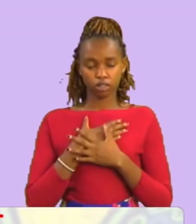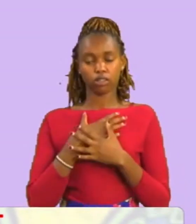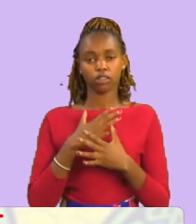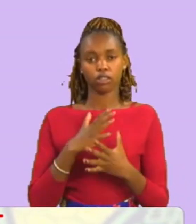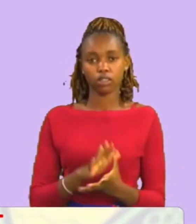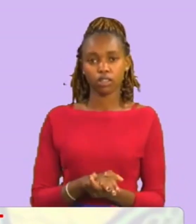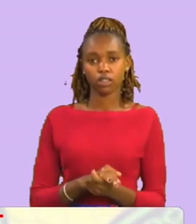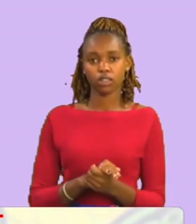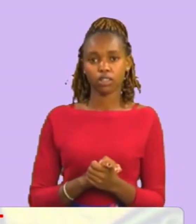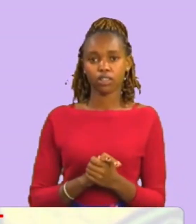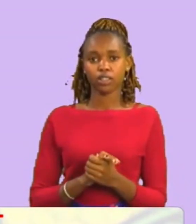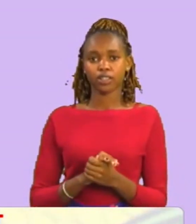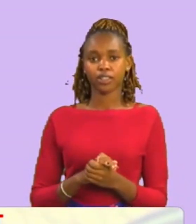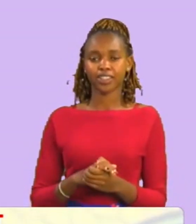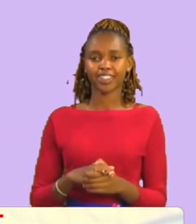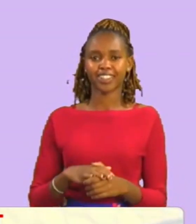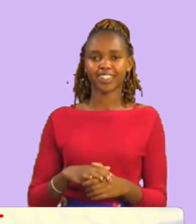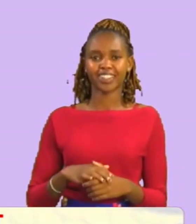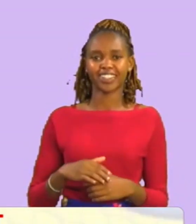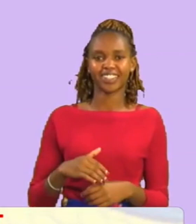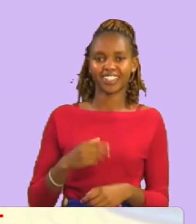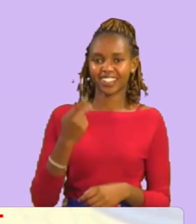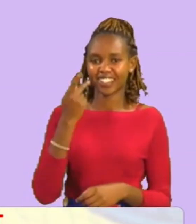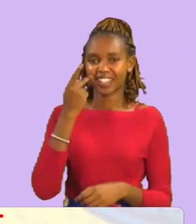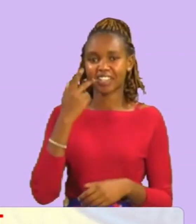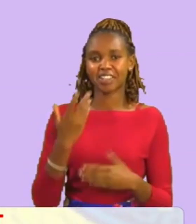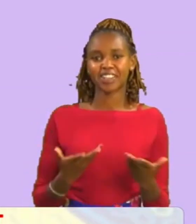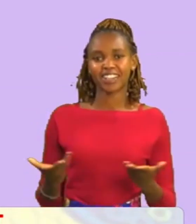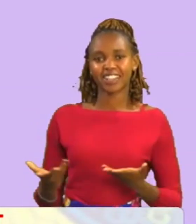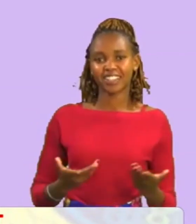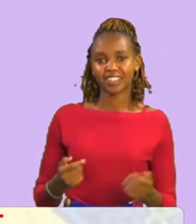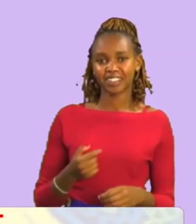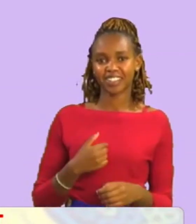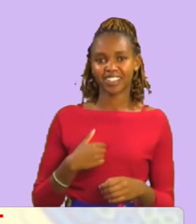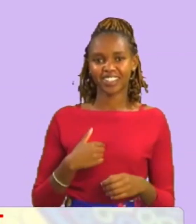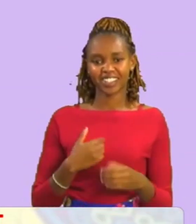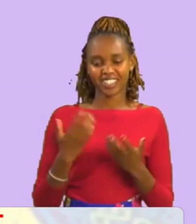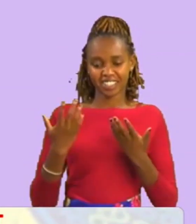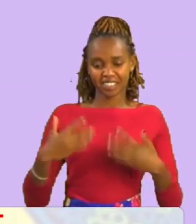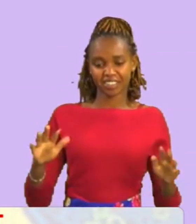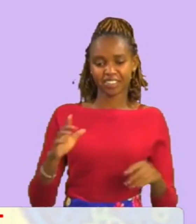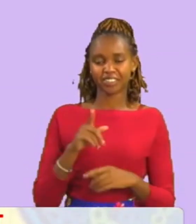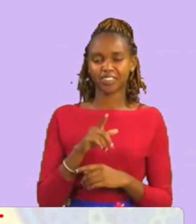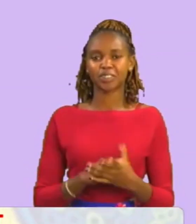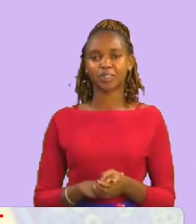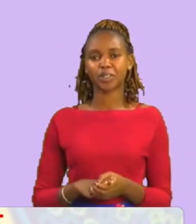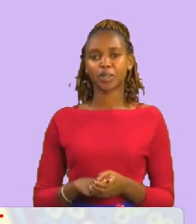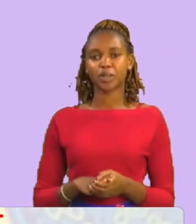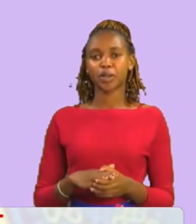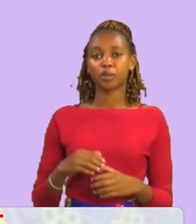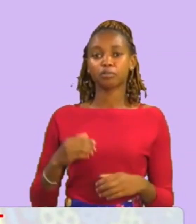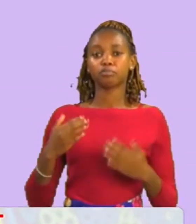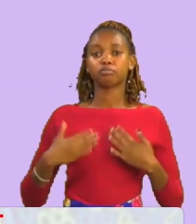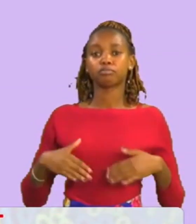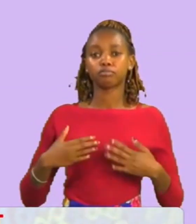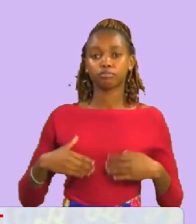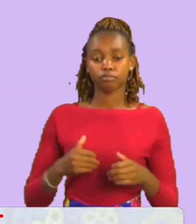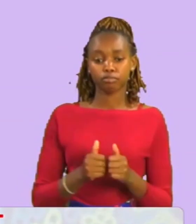boy. Check bro next year. KHENDI uko wapi? Manze leo saa tu niko na shughuli yangu. Mtu wangu nilikosea